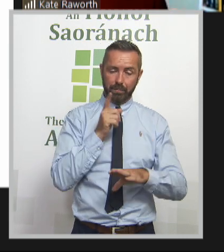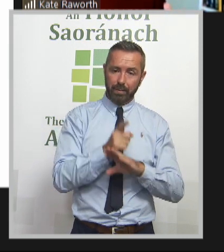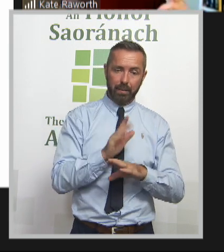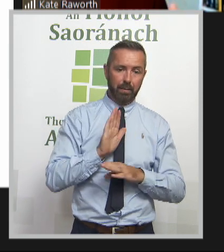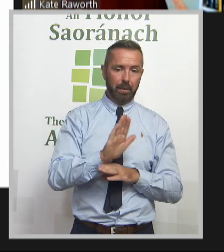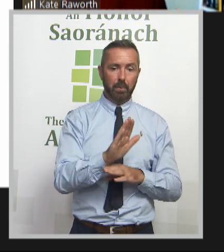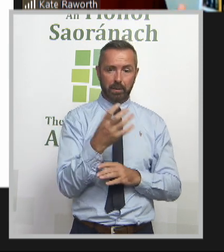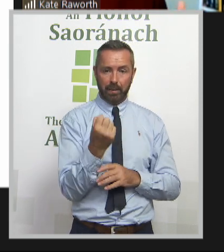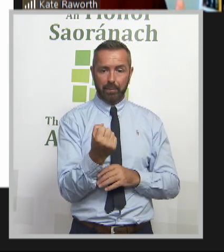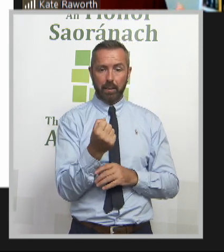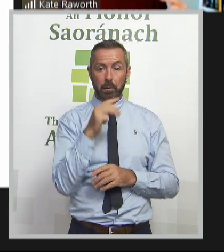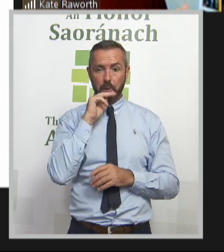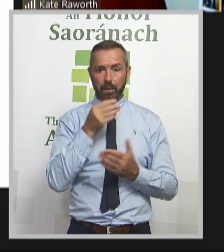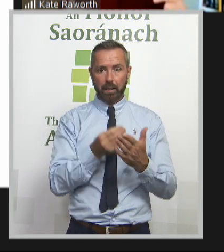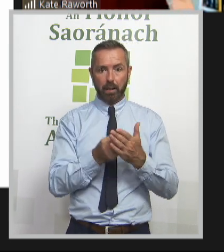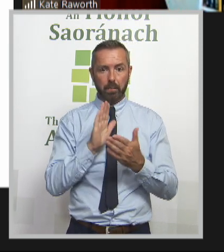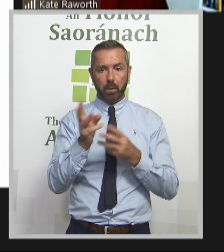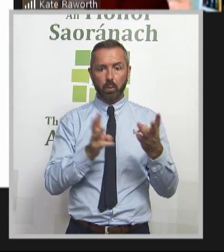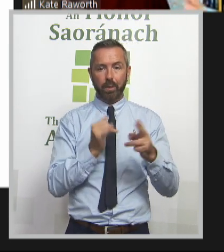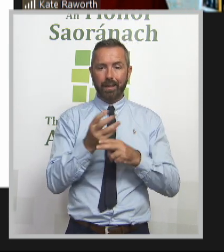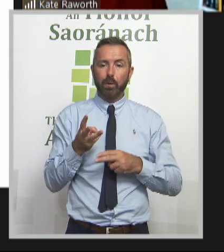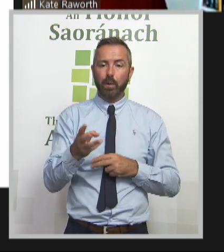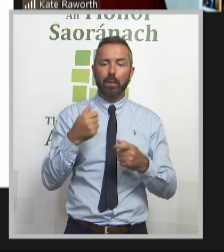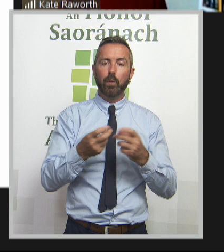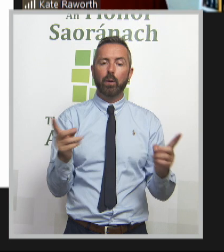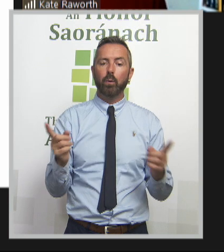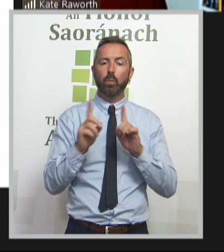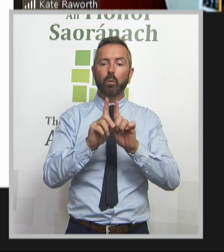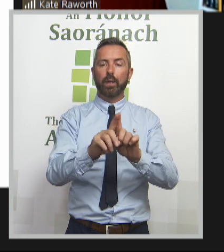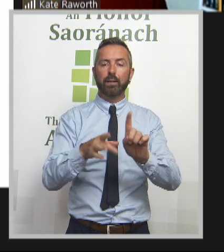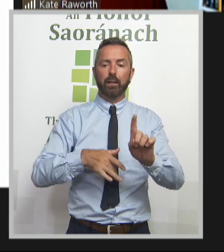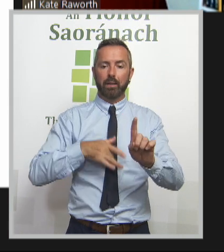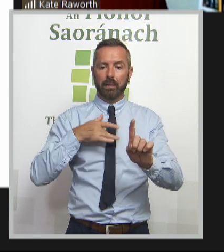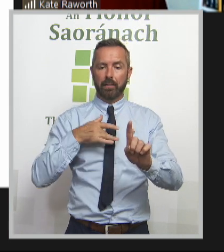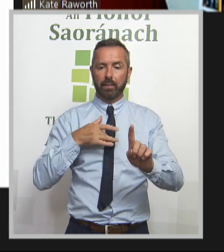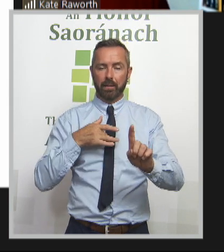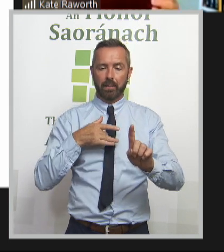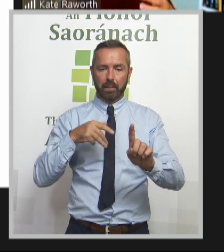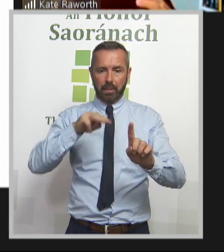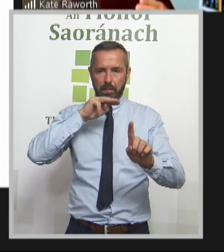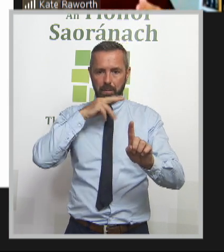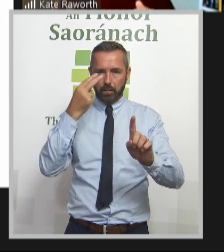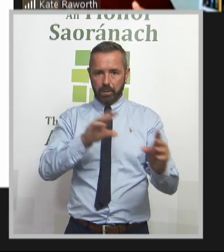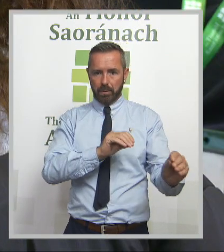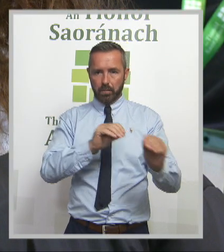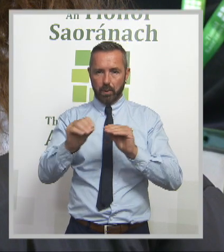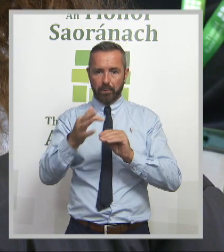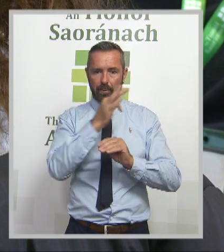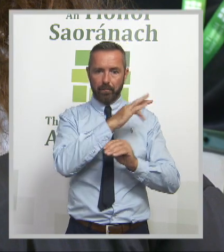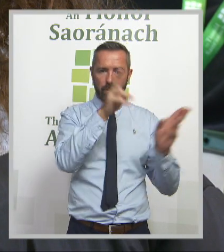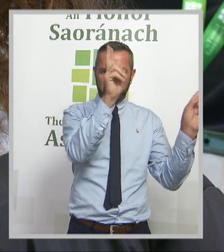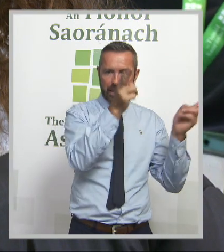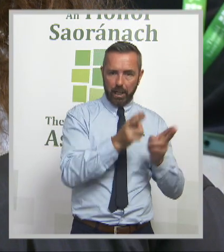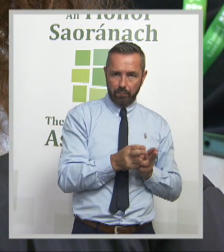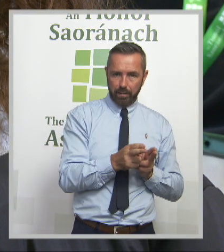the economy needs to work in ways that work with life. That means we need to move from being degenerative